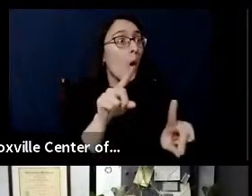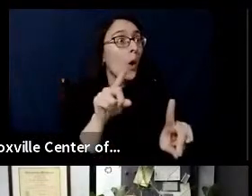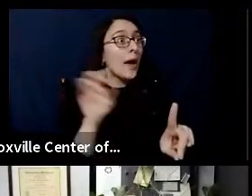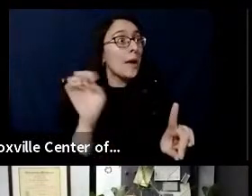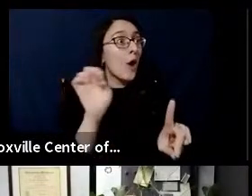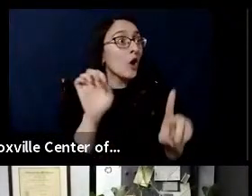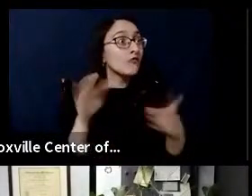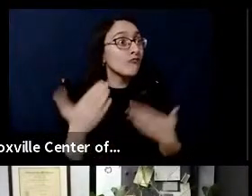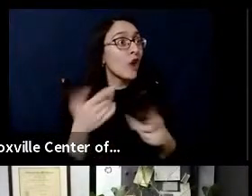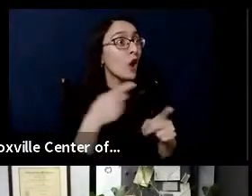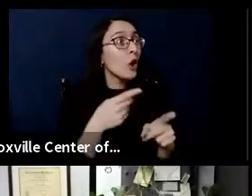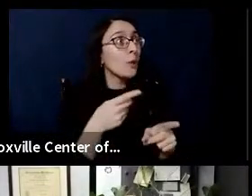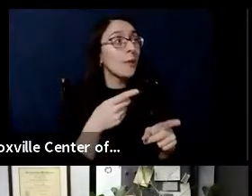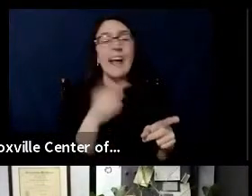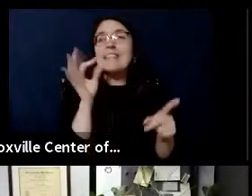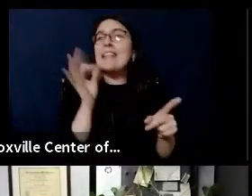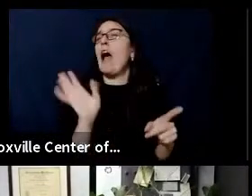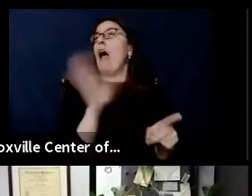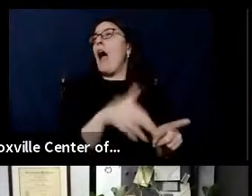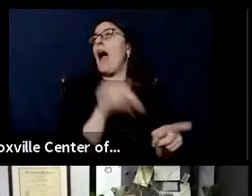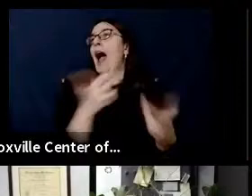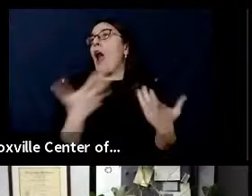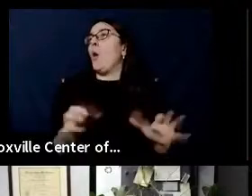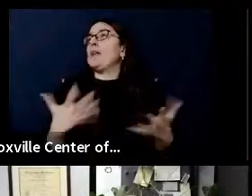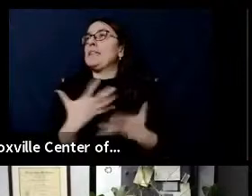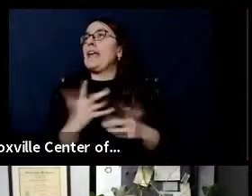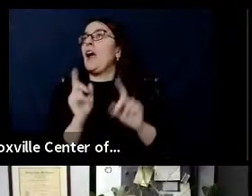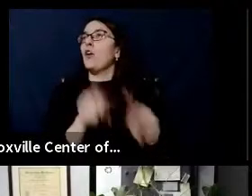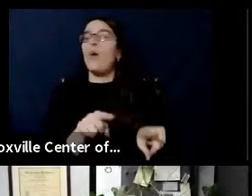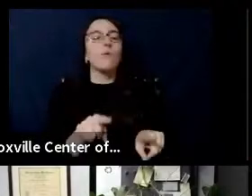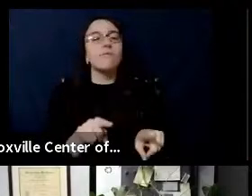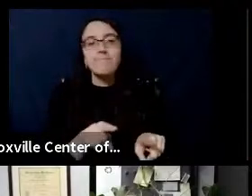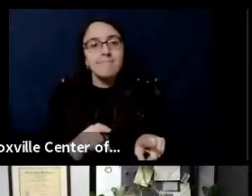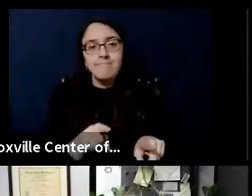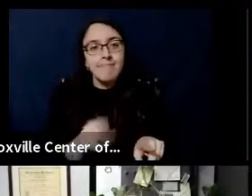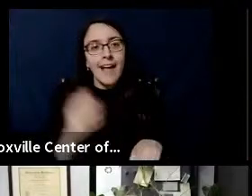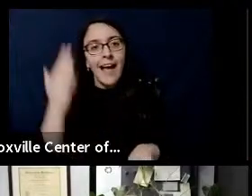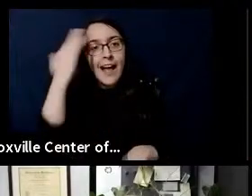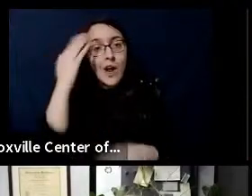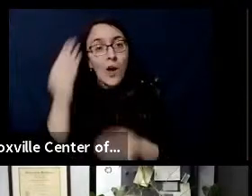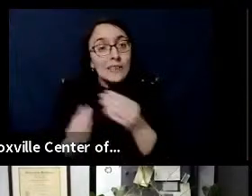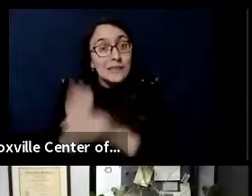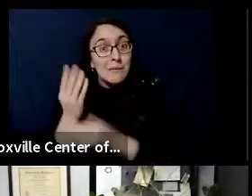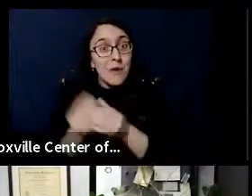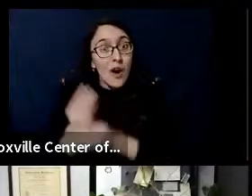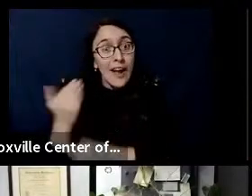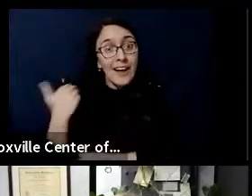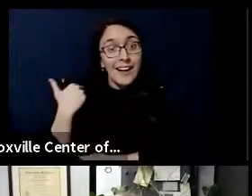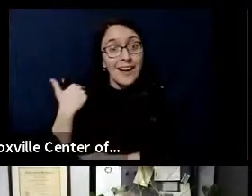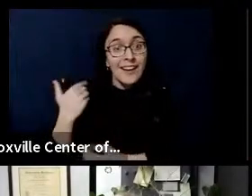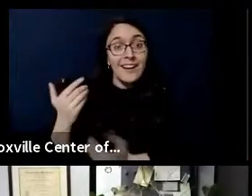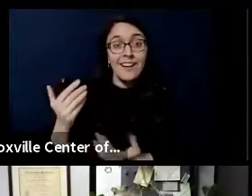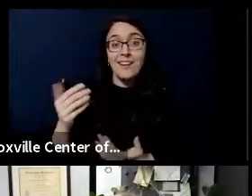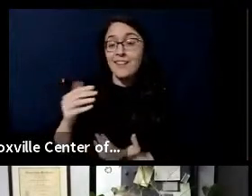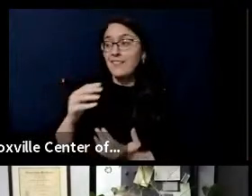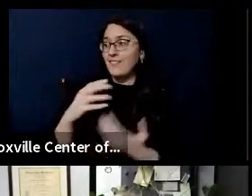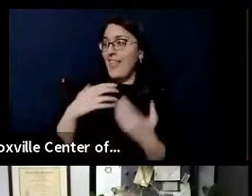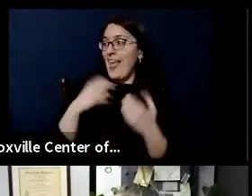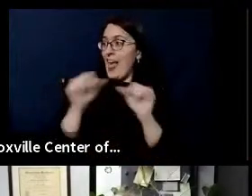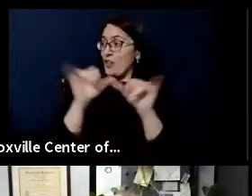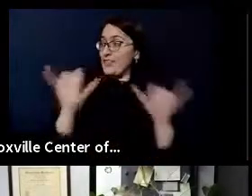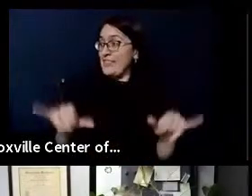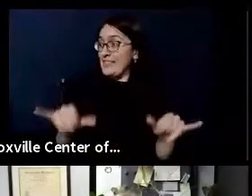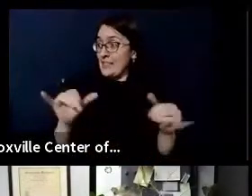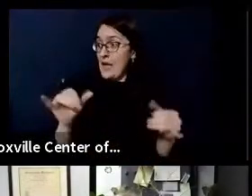that need healthcare. I know back in the spring when we had a partial shutdown of the health system across the community and